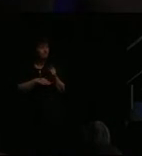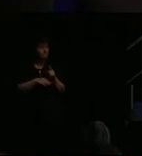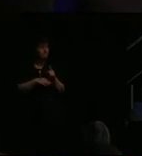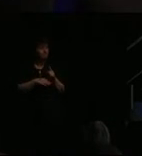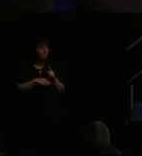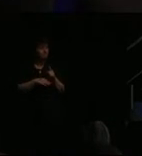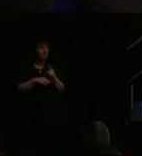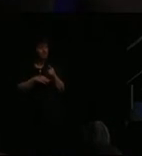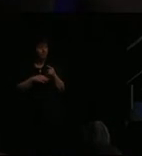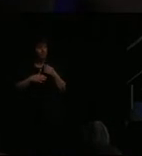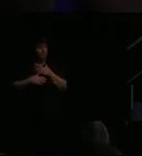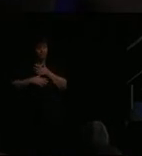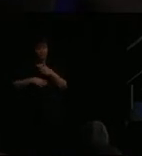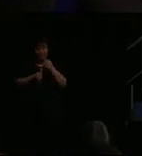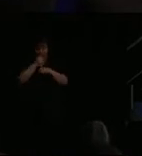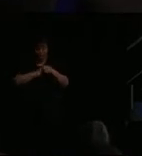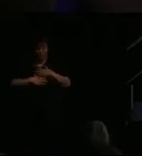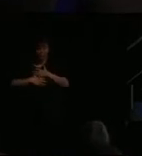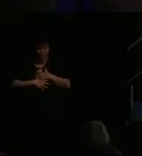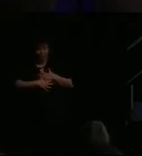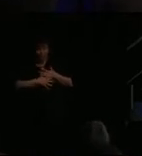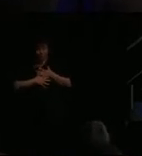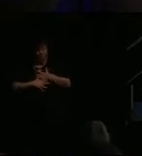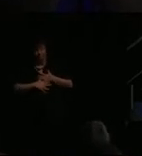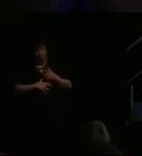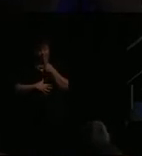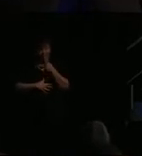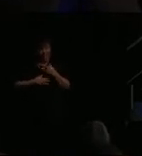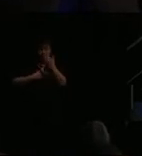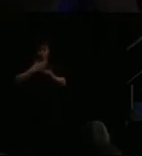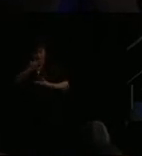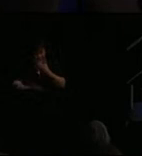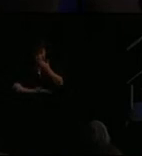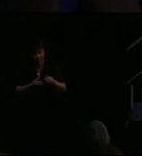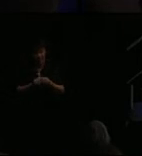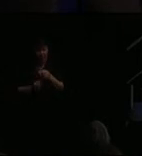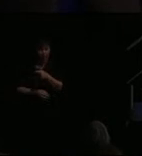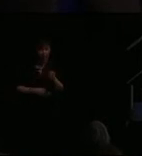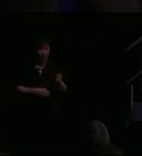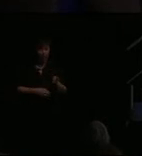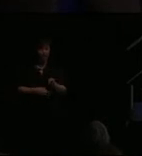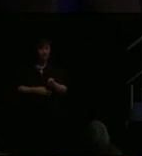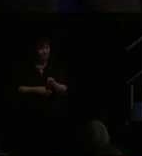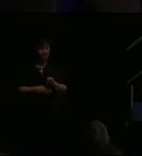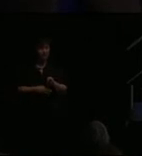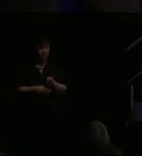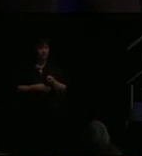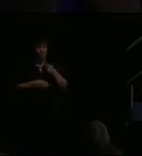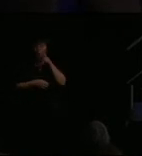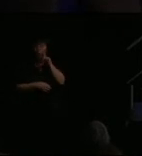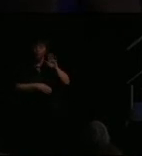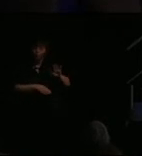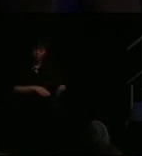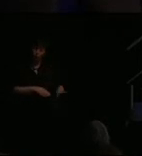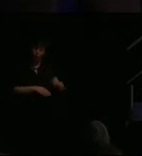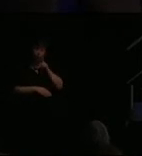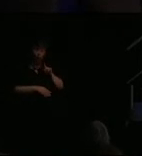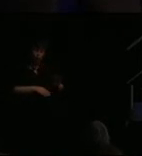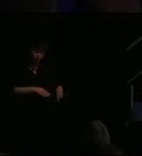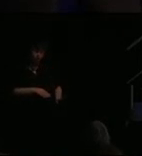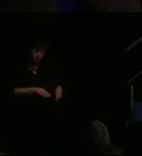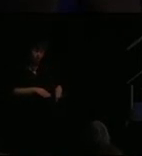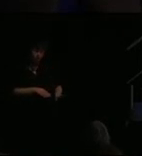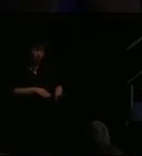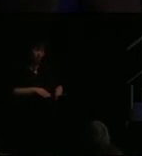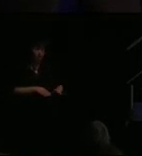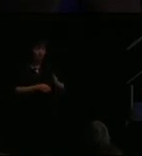I have to... She became emotional and she said, I have to share this with you. She said, when I was a little girl and